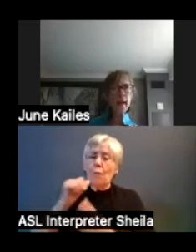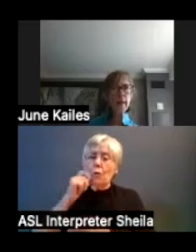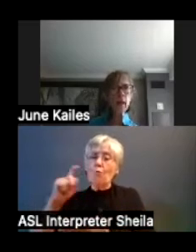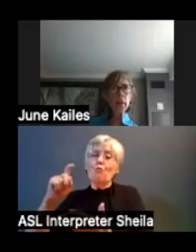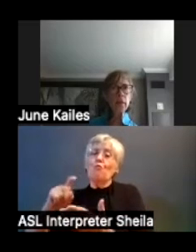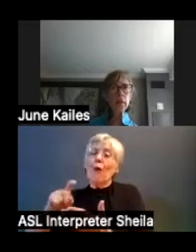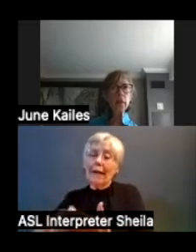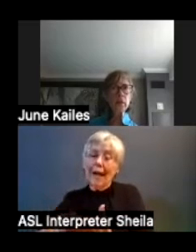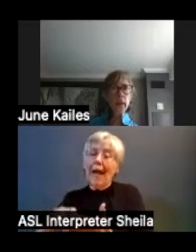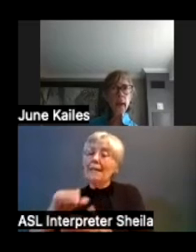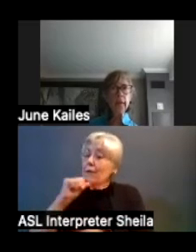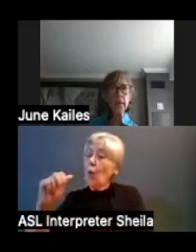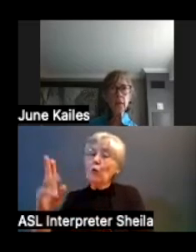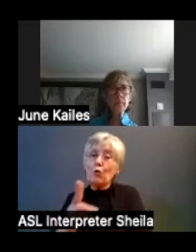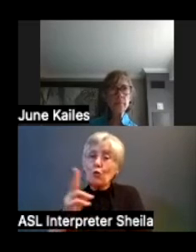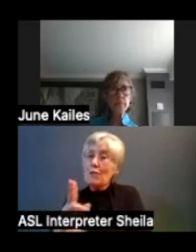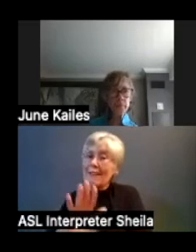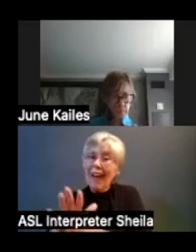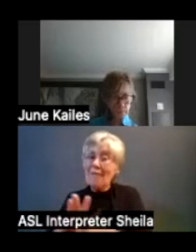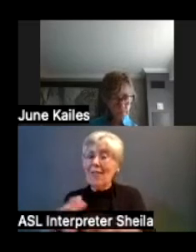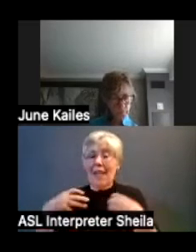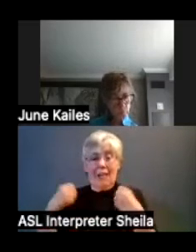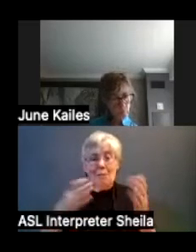under-recognized and underutilized.